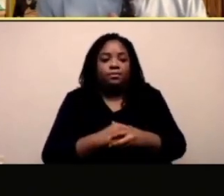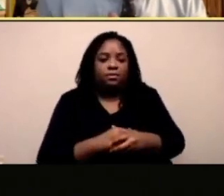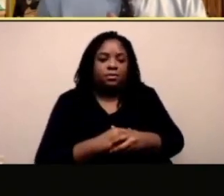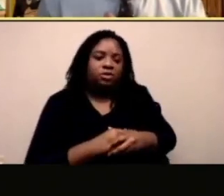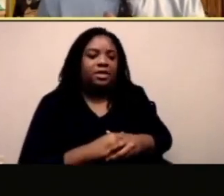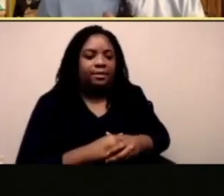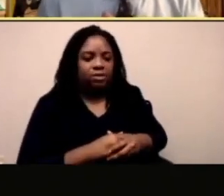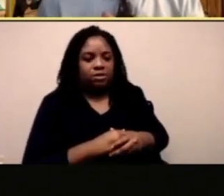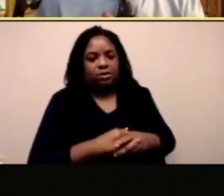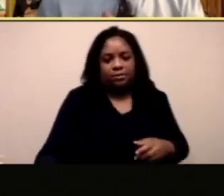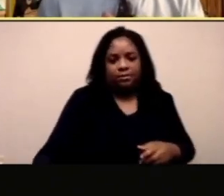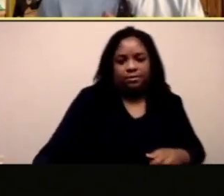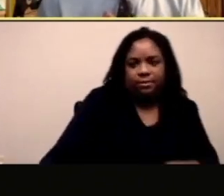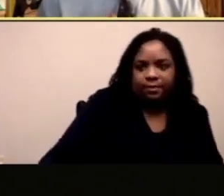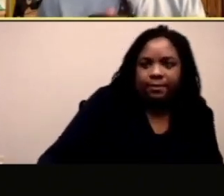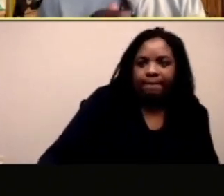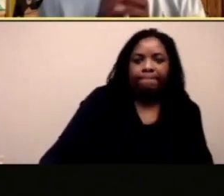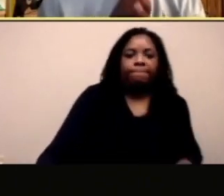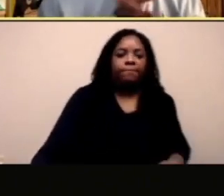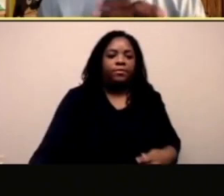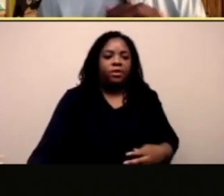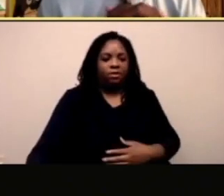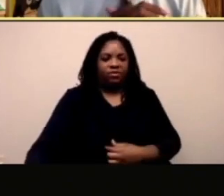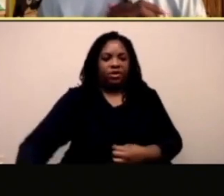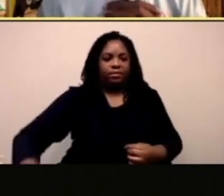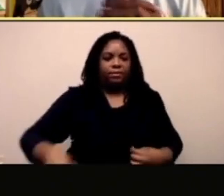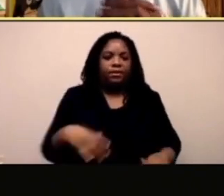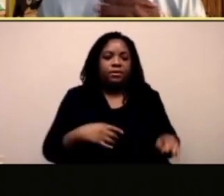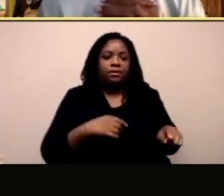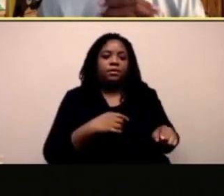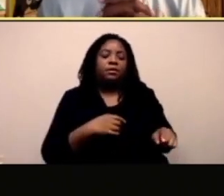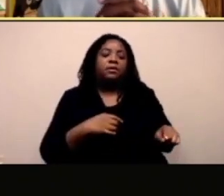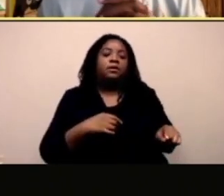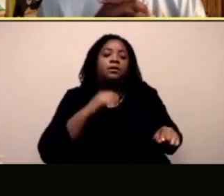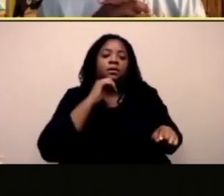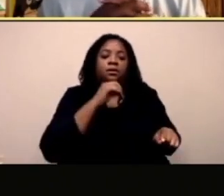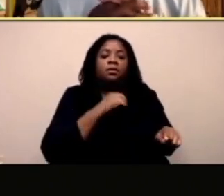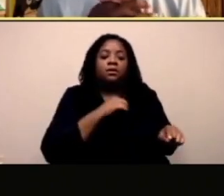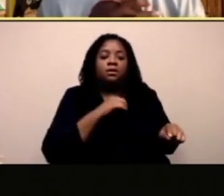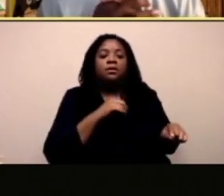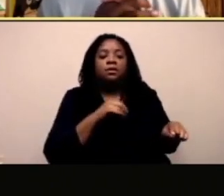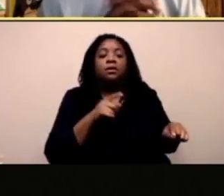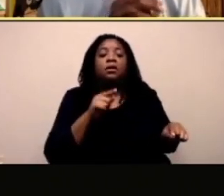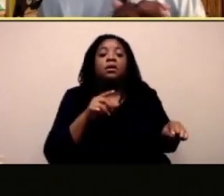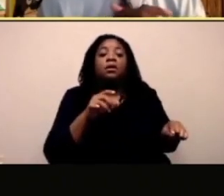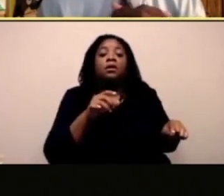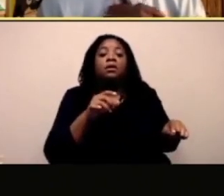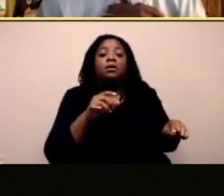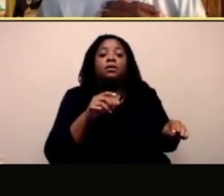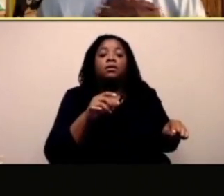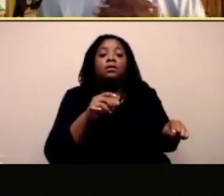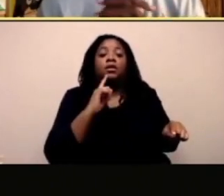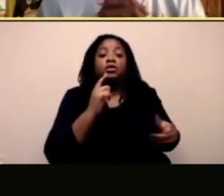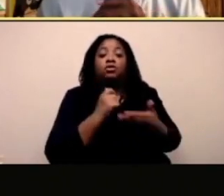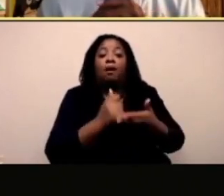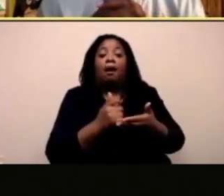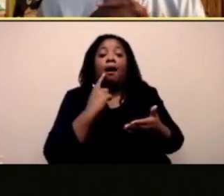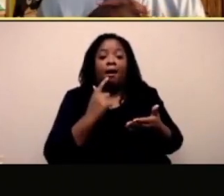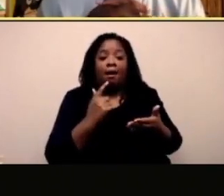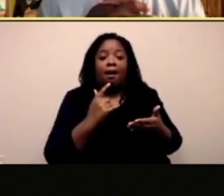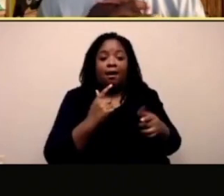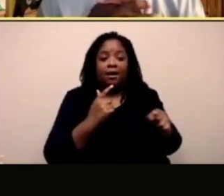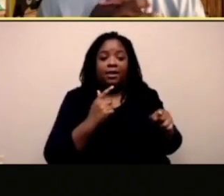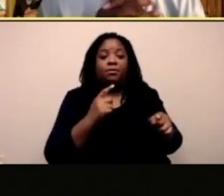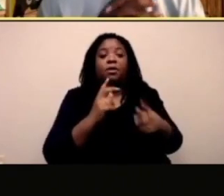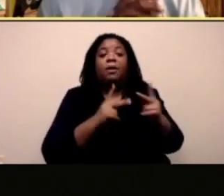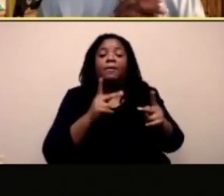Coding with a cause, in my opinion, is the use of computer programs or applications that help people